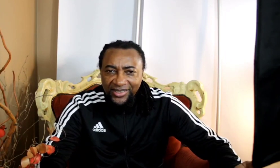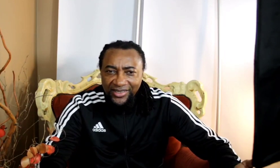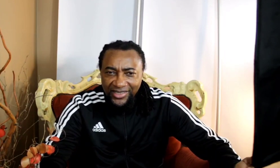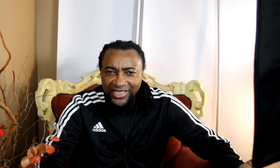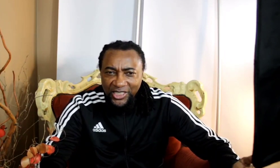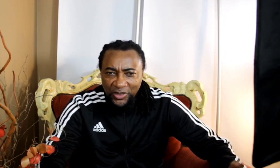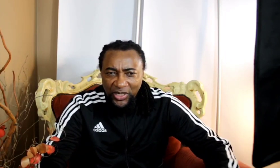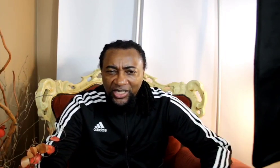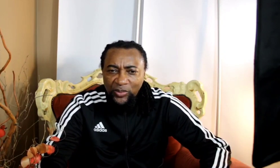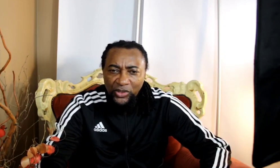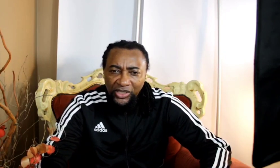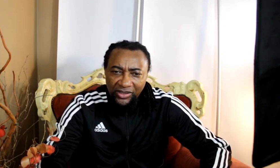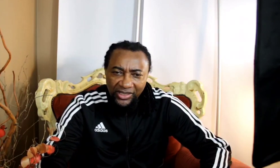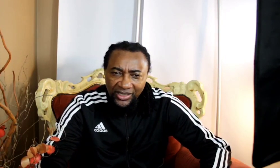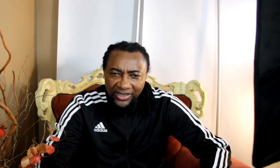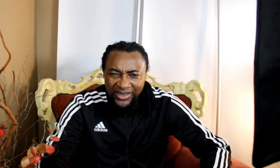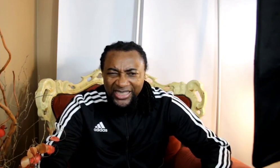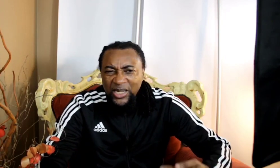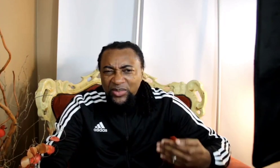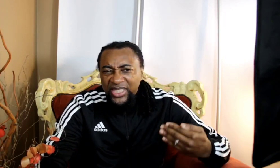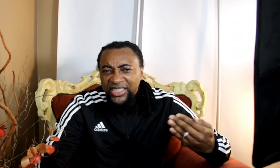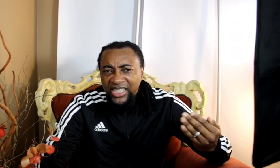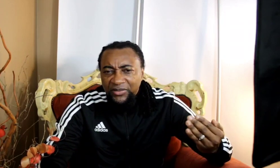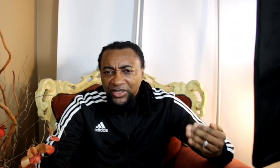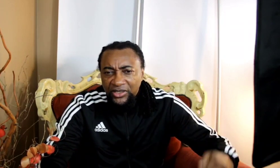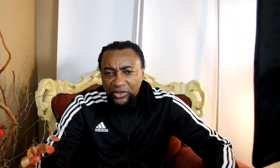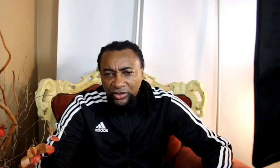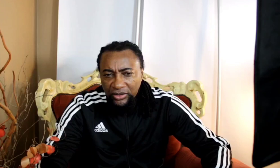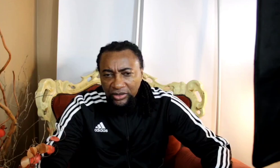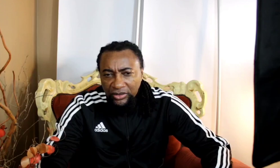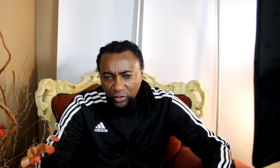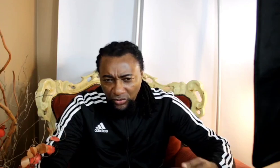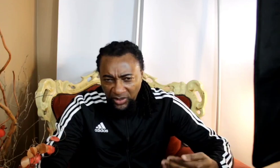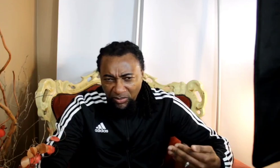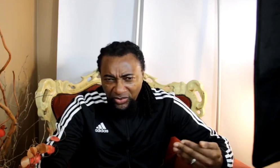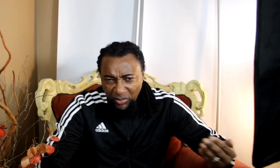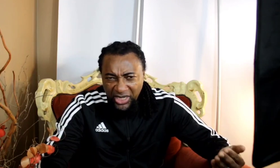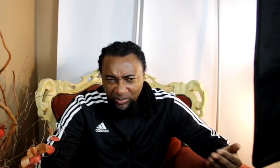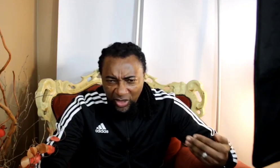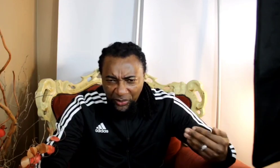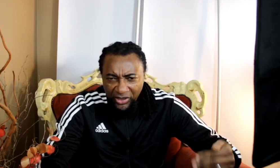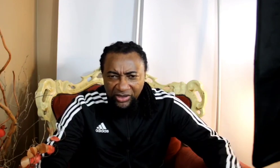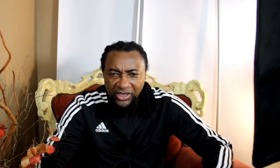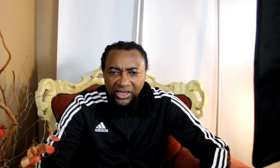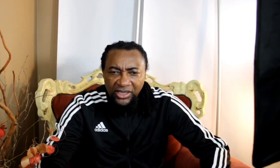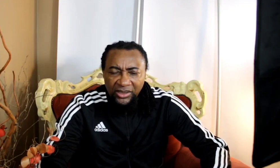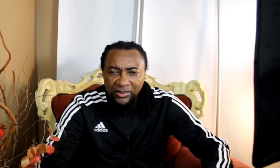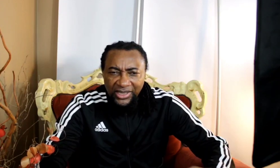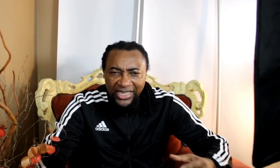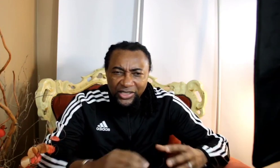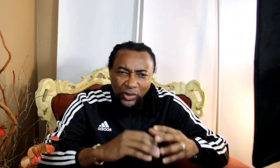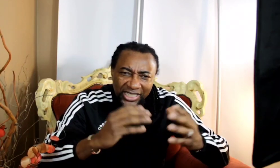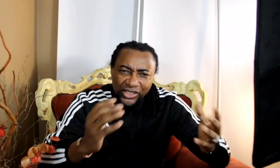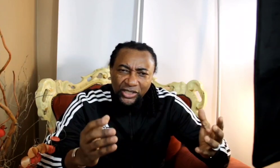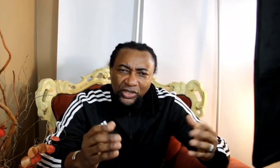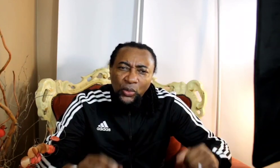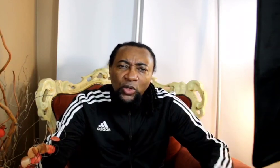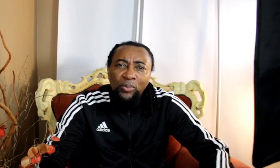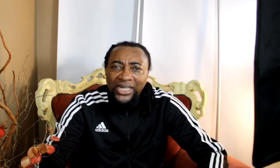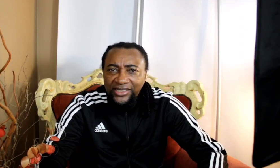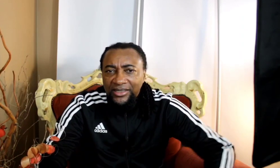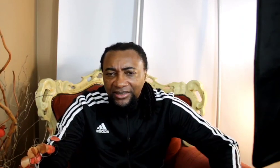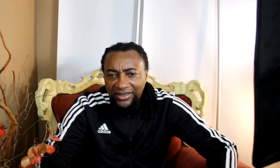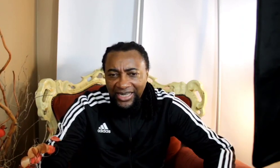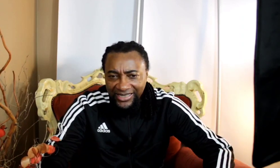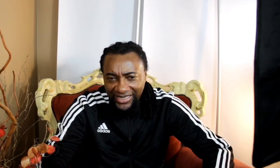Minister is speaking about here seems insignificant to me, in my opinion, in relation to the